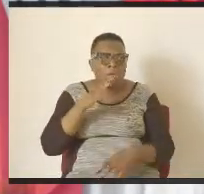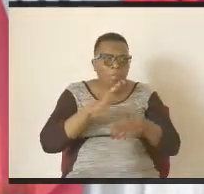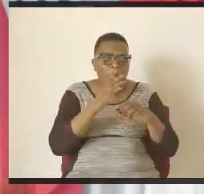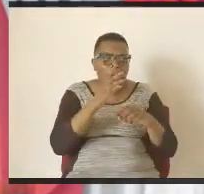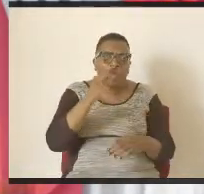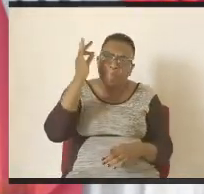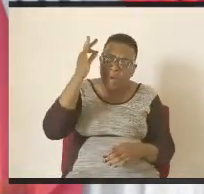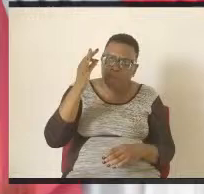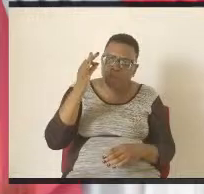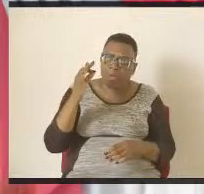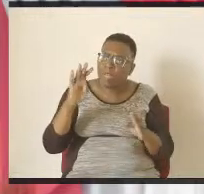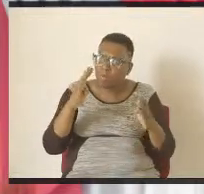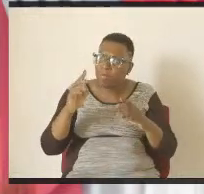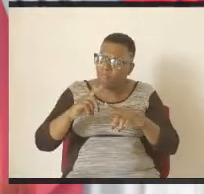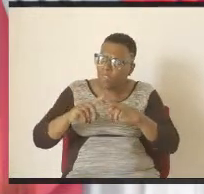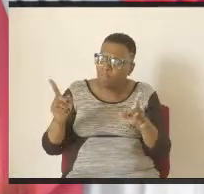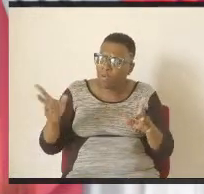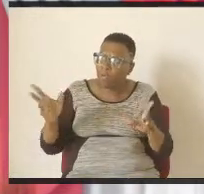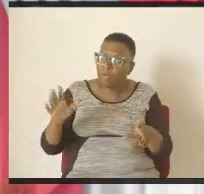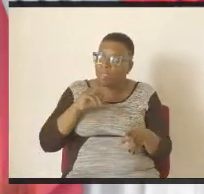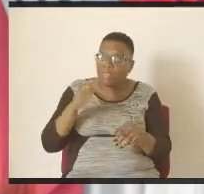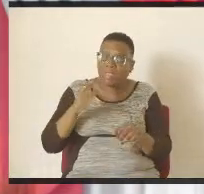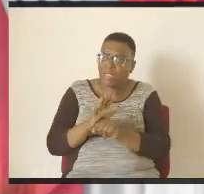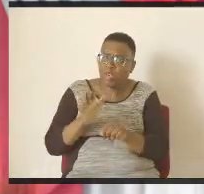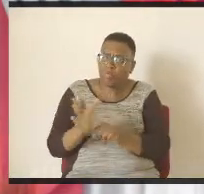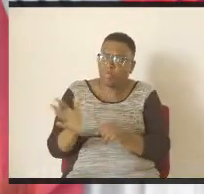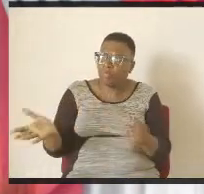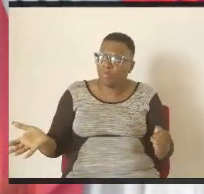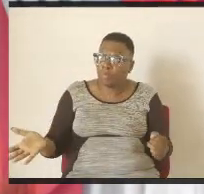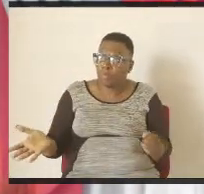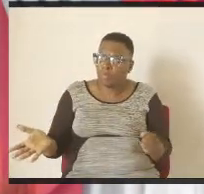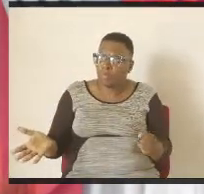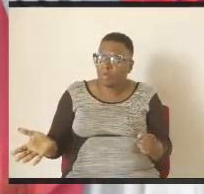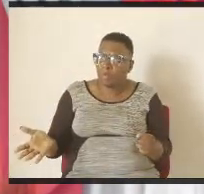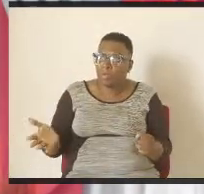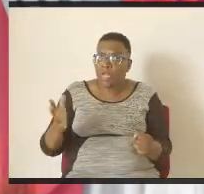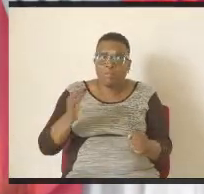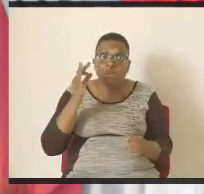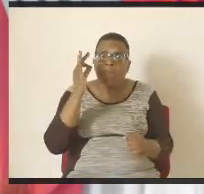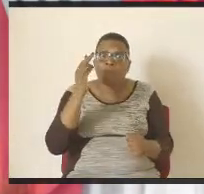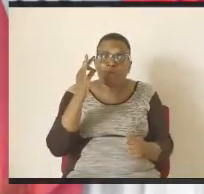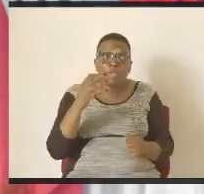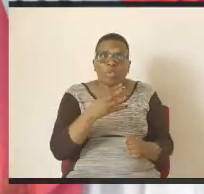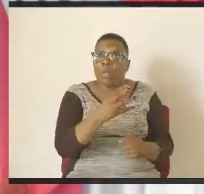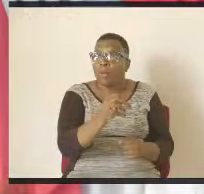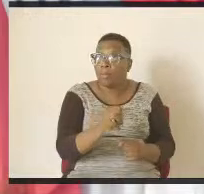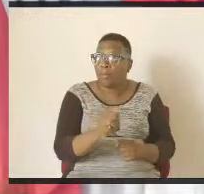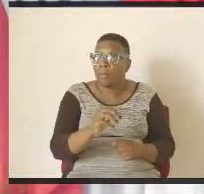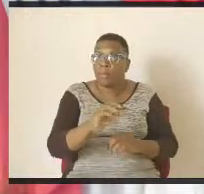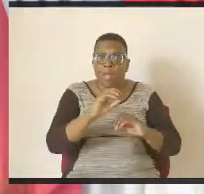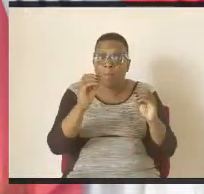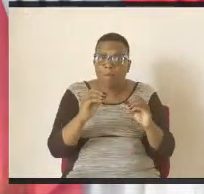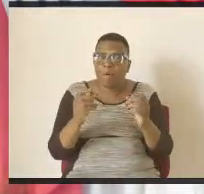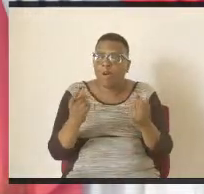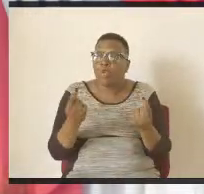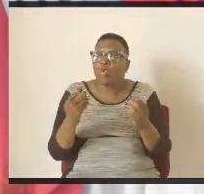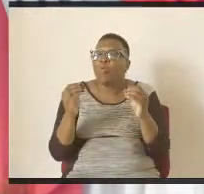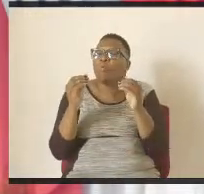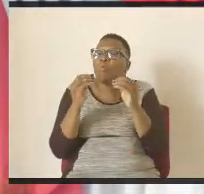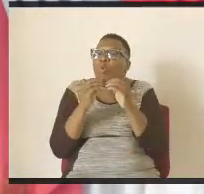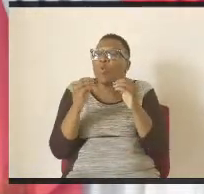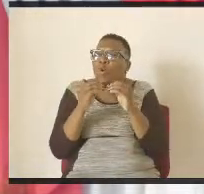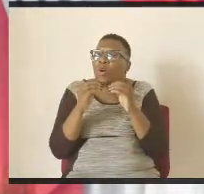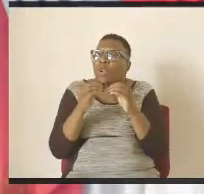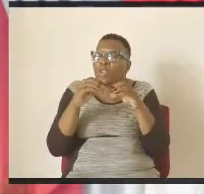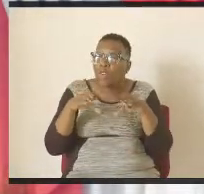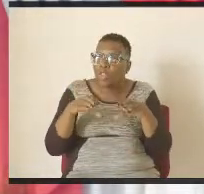behave differently with them. But that's not sufficient. I missed out. I did not do the more. And I could have